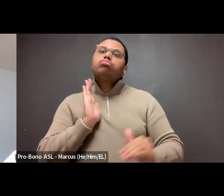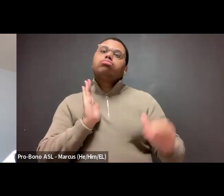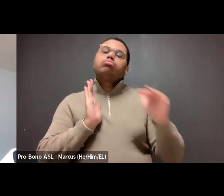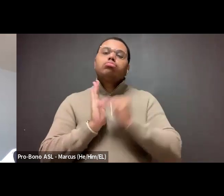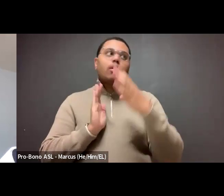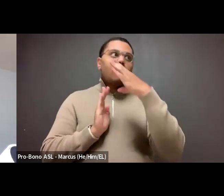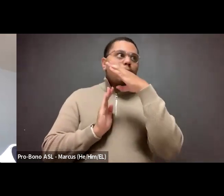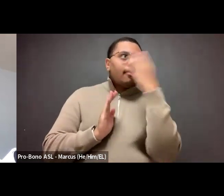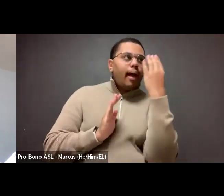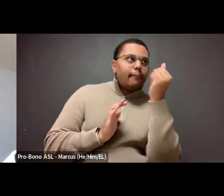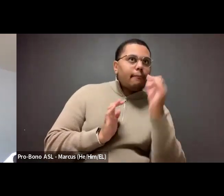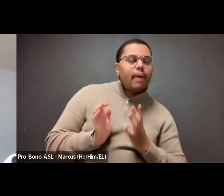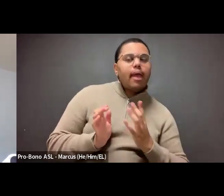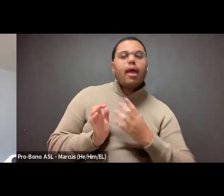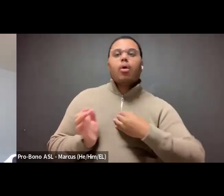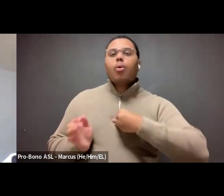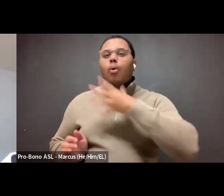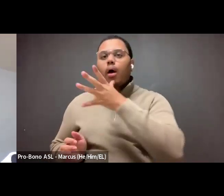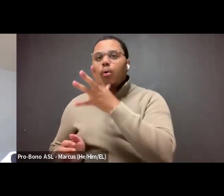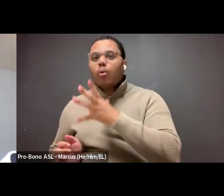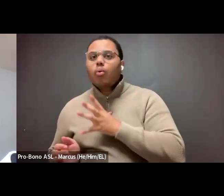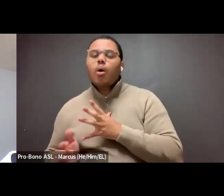or light-skinned mixed race romance.